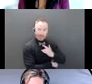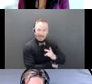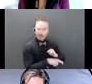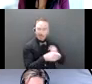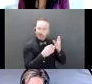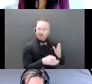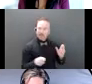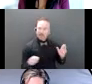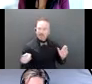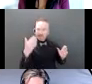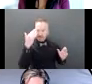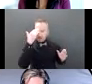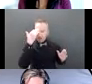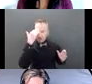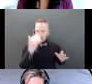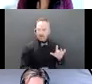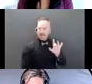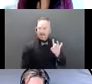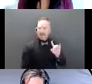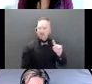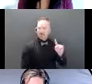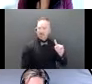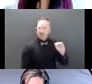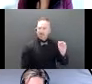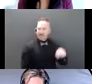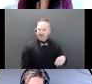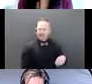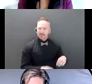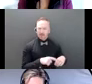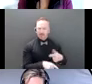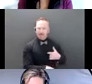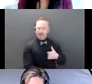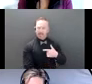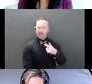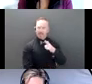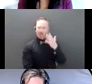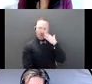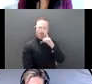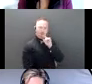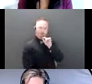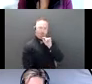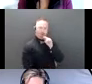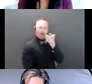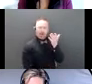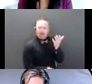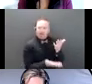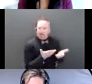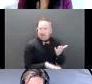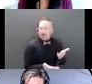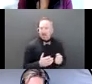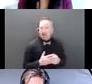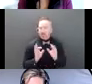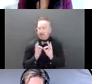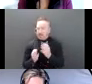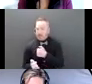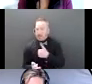81% of them recognize that it's usually someone that is close to the older adult that is abusing